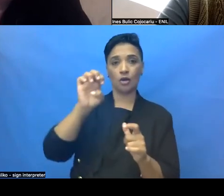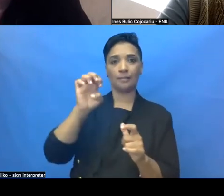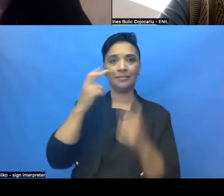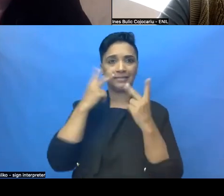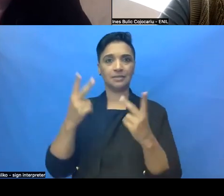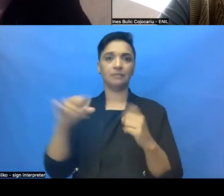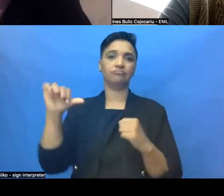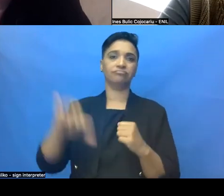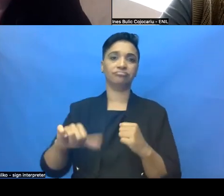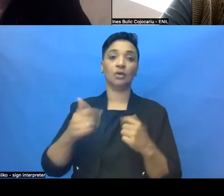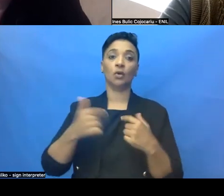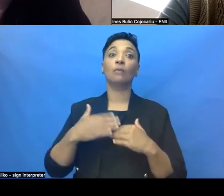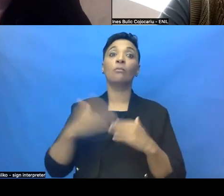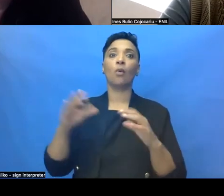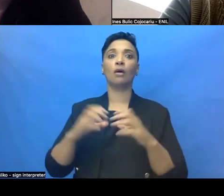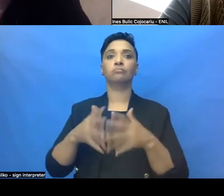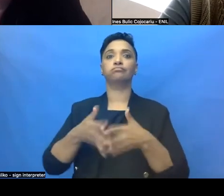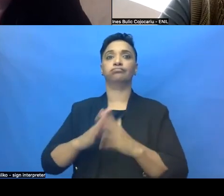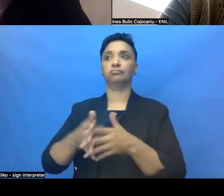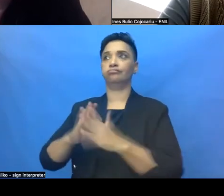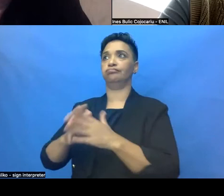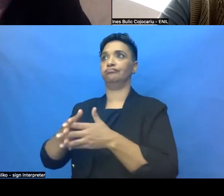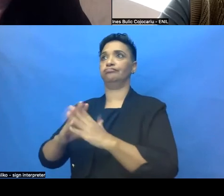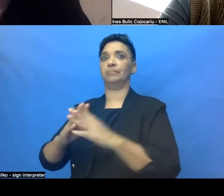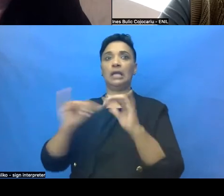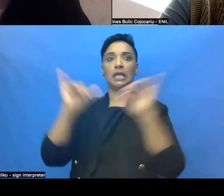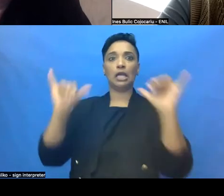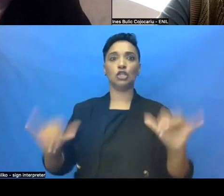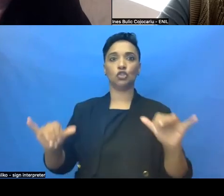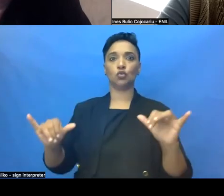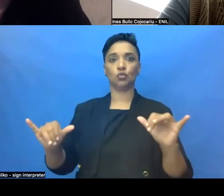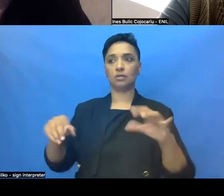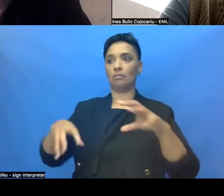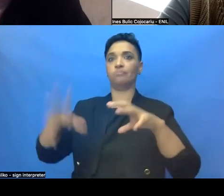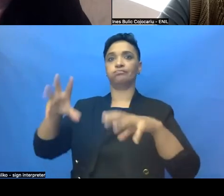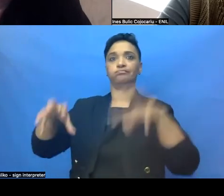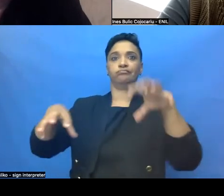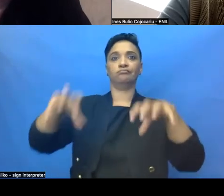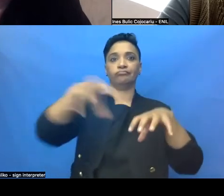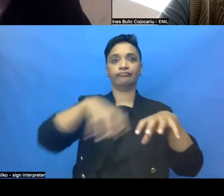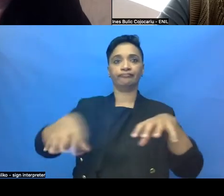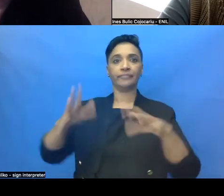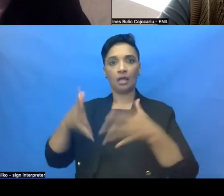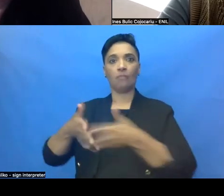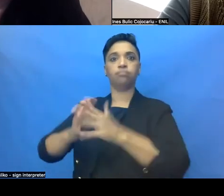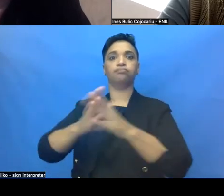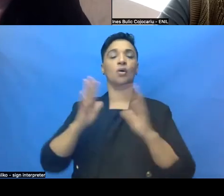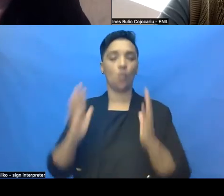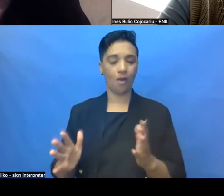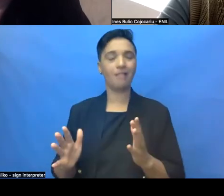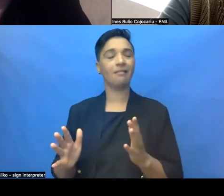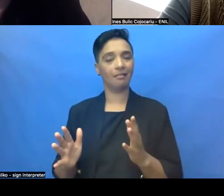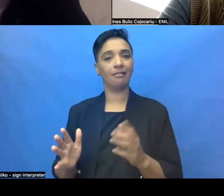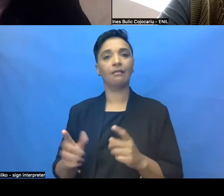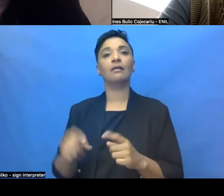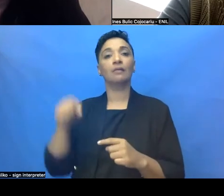with more institutions on both sides of the borders. So and yes, that